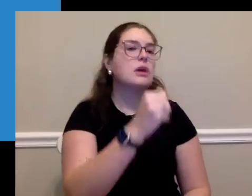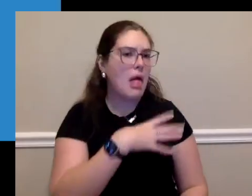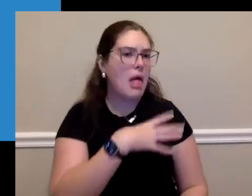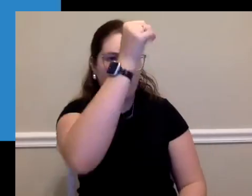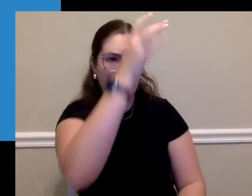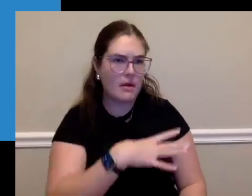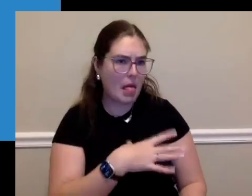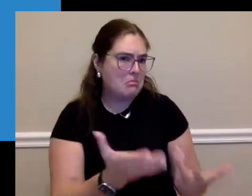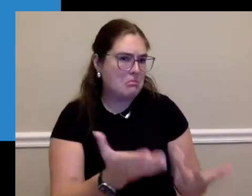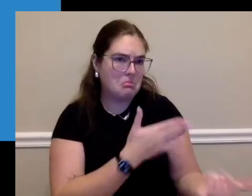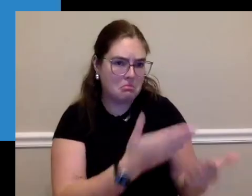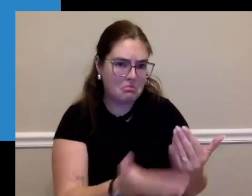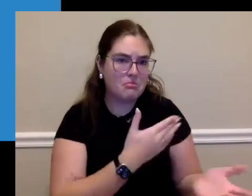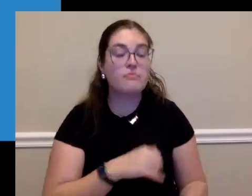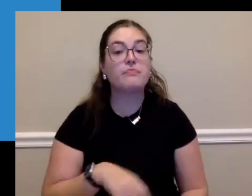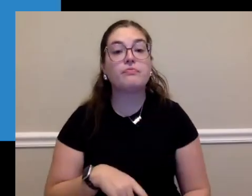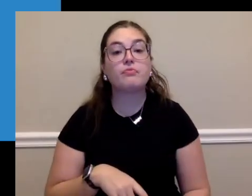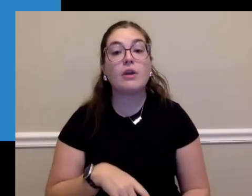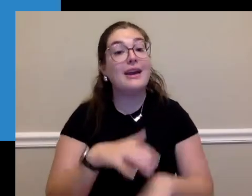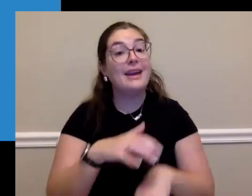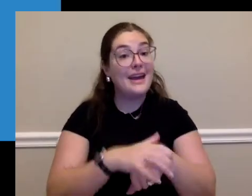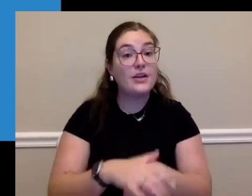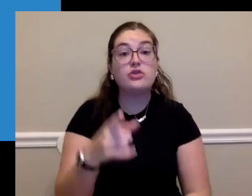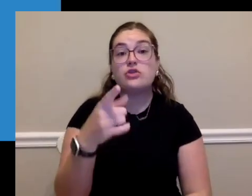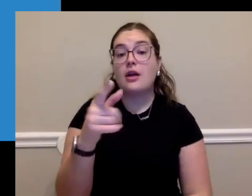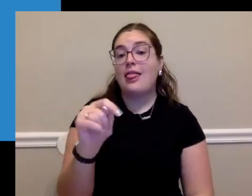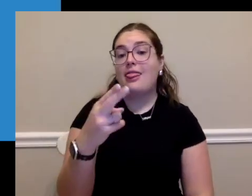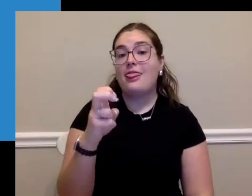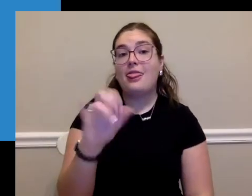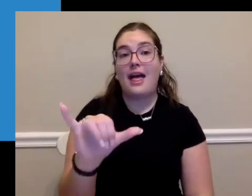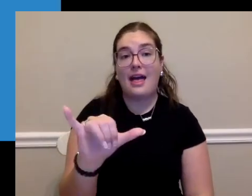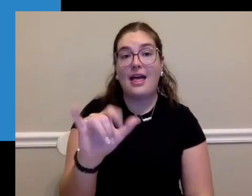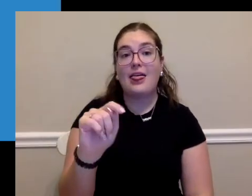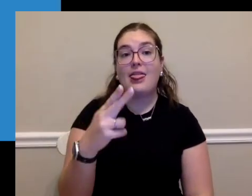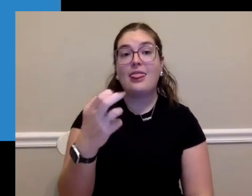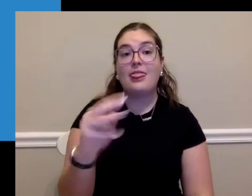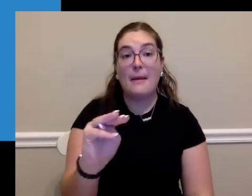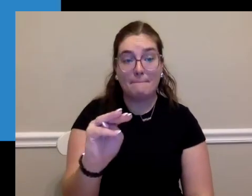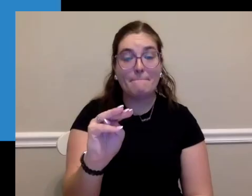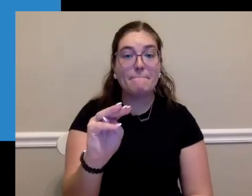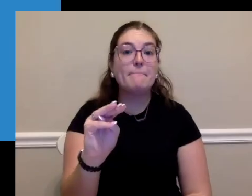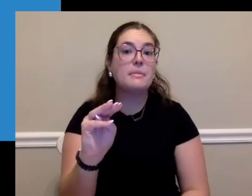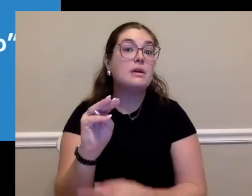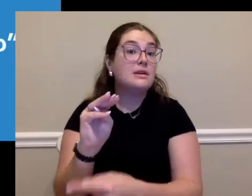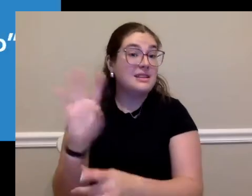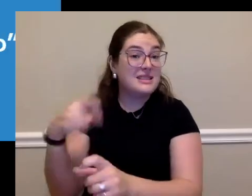My pronouns are they, them. In Spanish, they is either male or female.